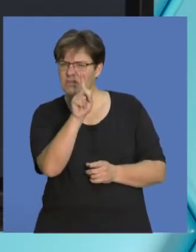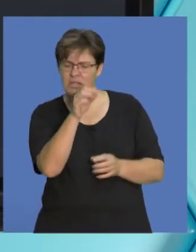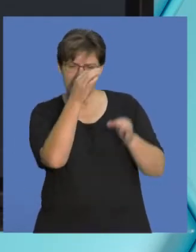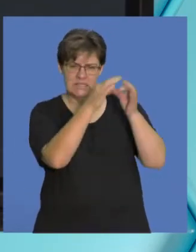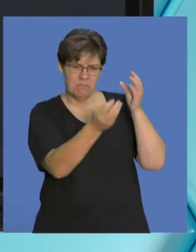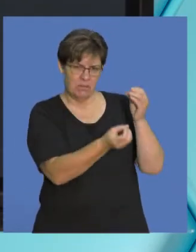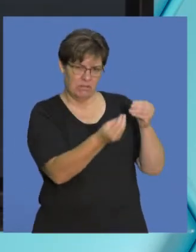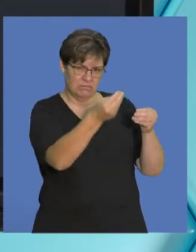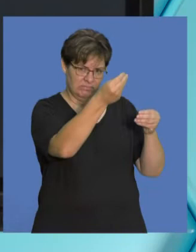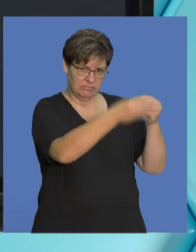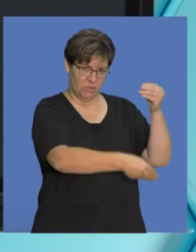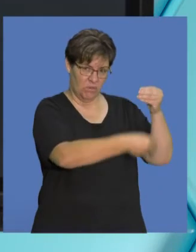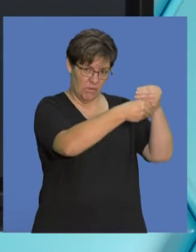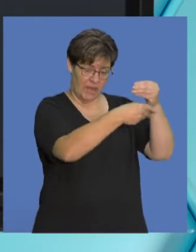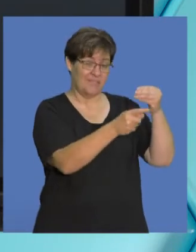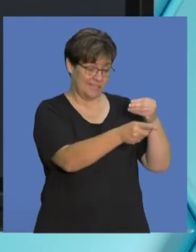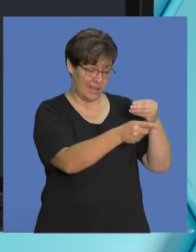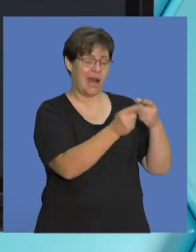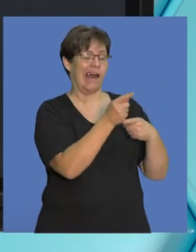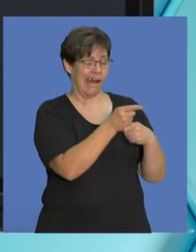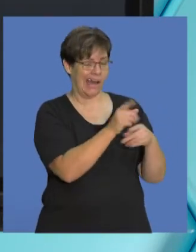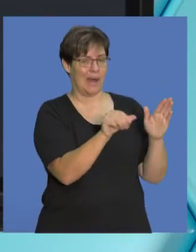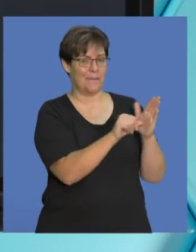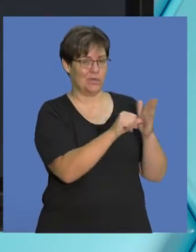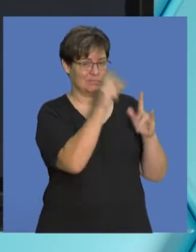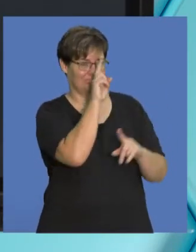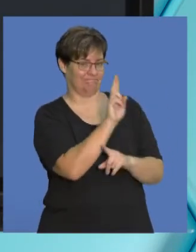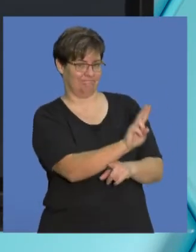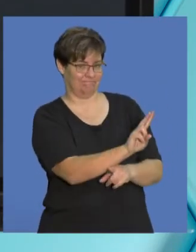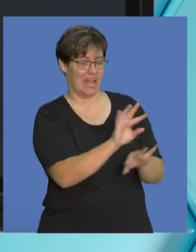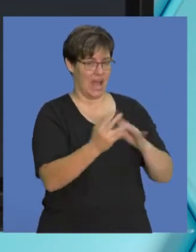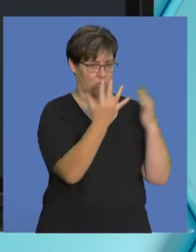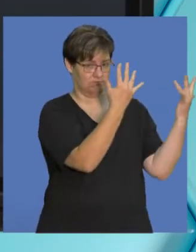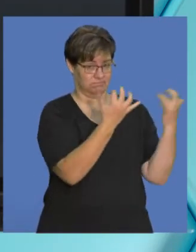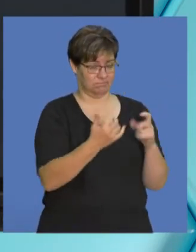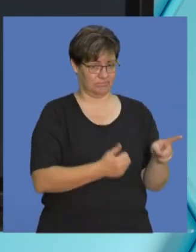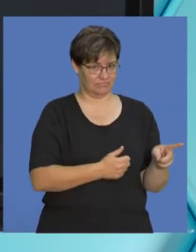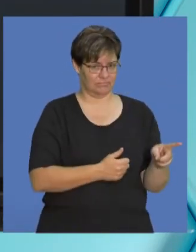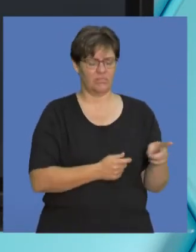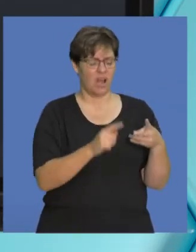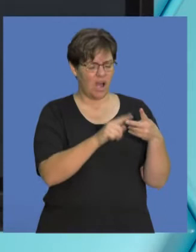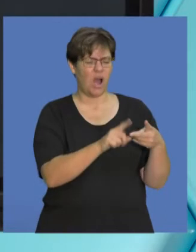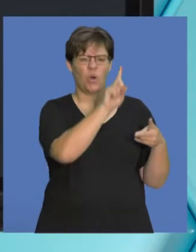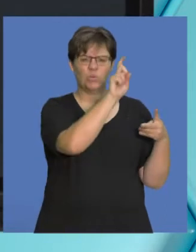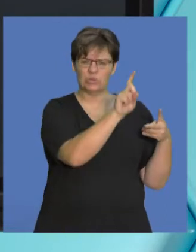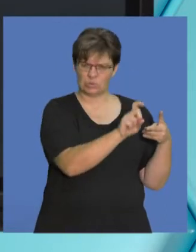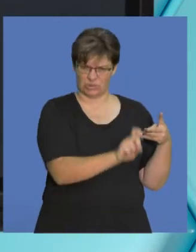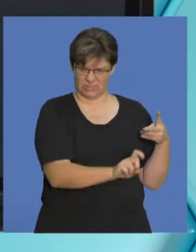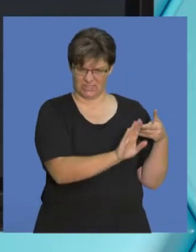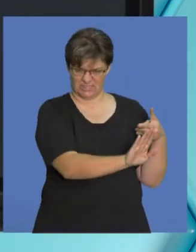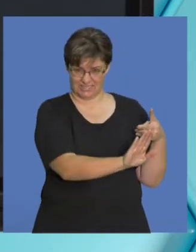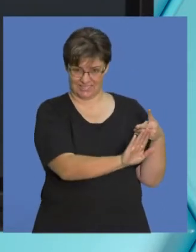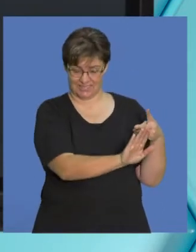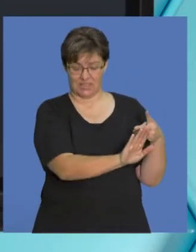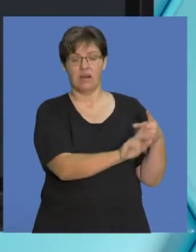looking at some simple growth, and we looked at a few things that were important for us to calculate and the types of questions that we